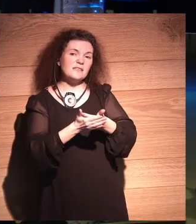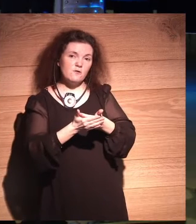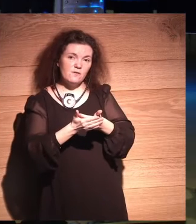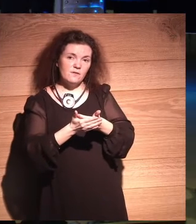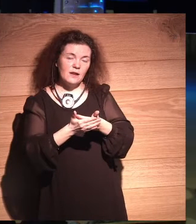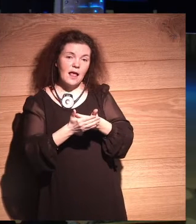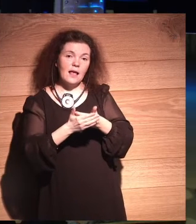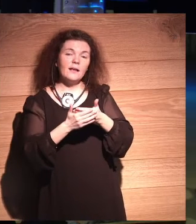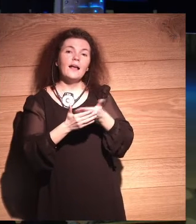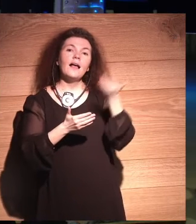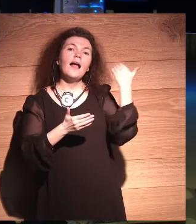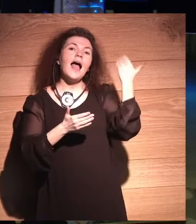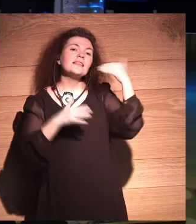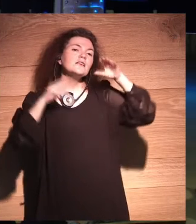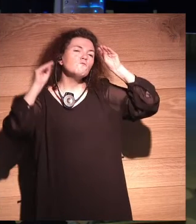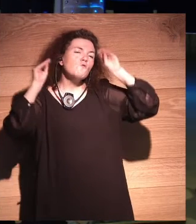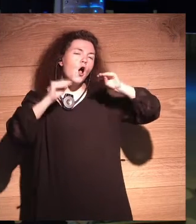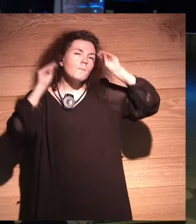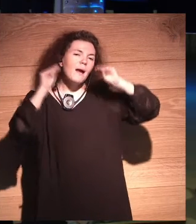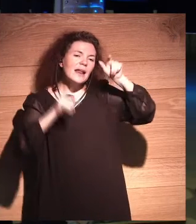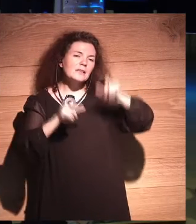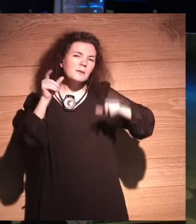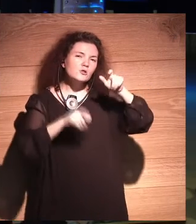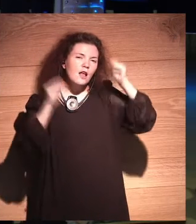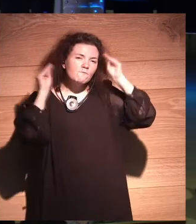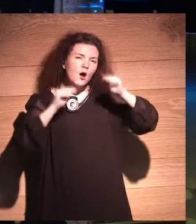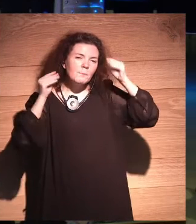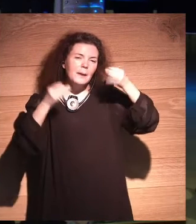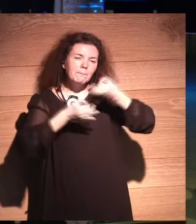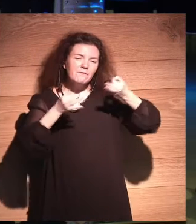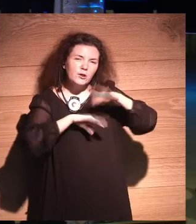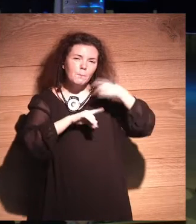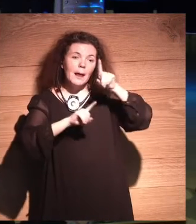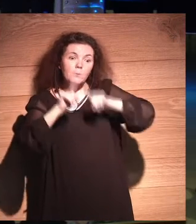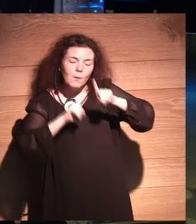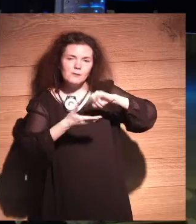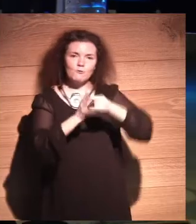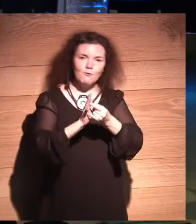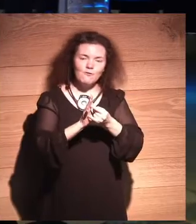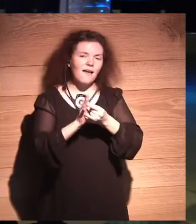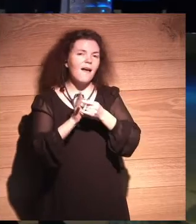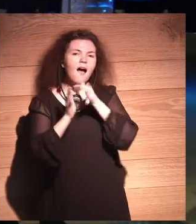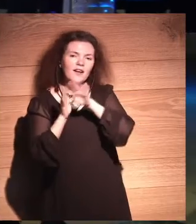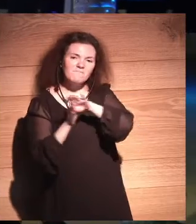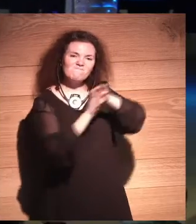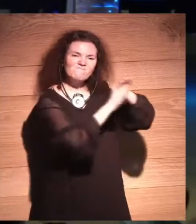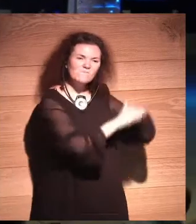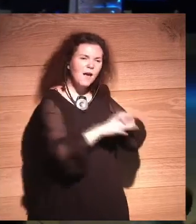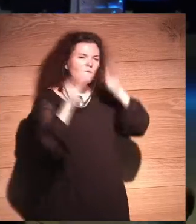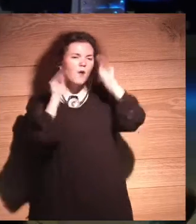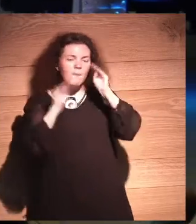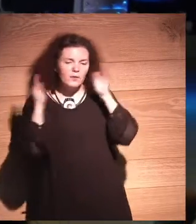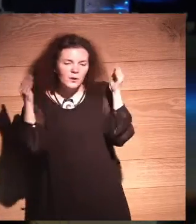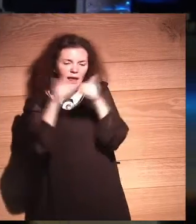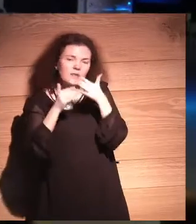trained people in the practical ways of solving problems toward a much more theoretical and academic way of doing things. The